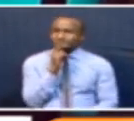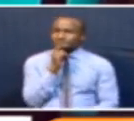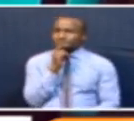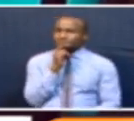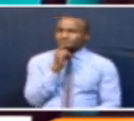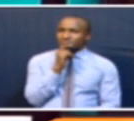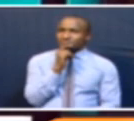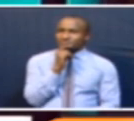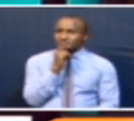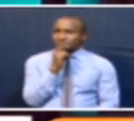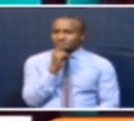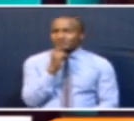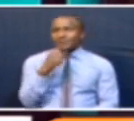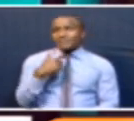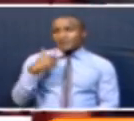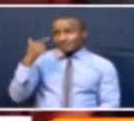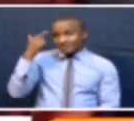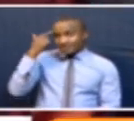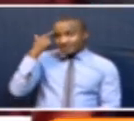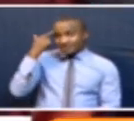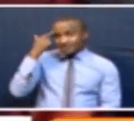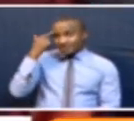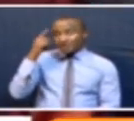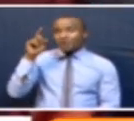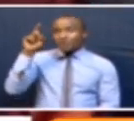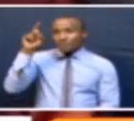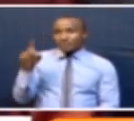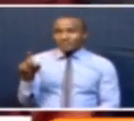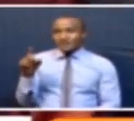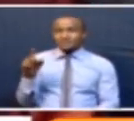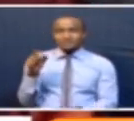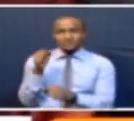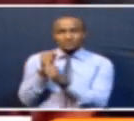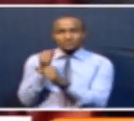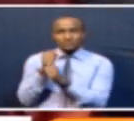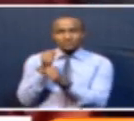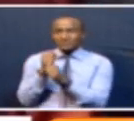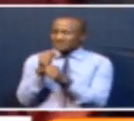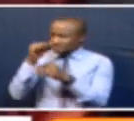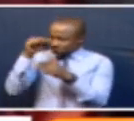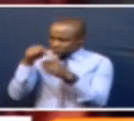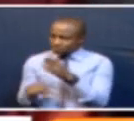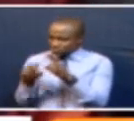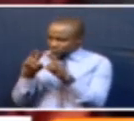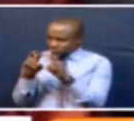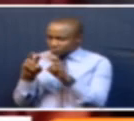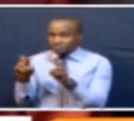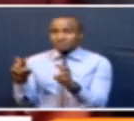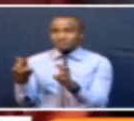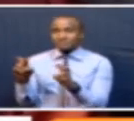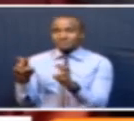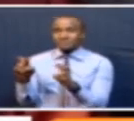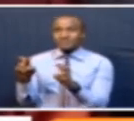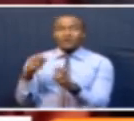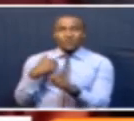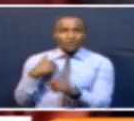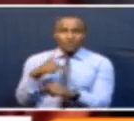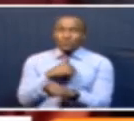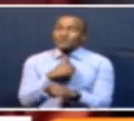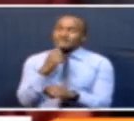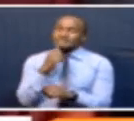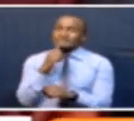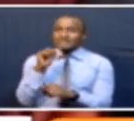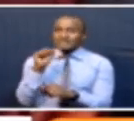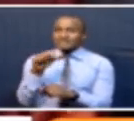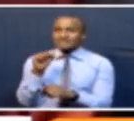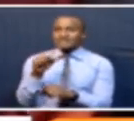Well, and what I think is we must do a thorough investigation. As much as we are saying that,